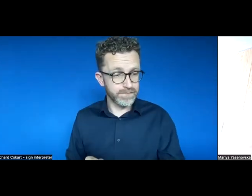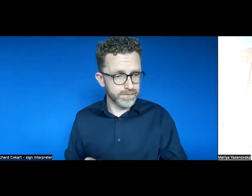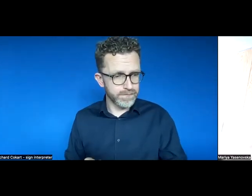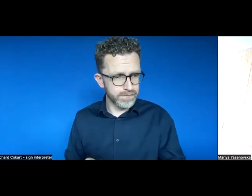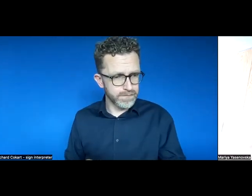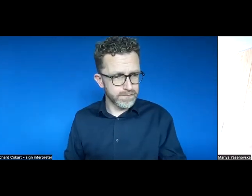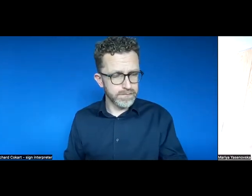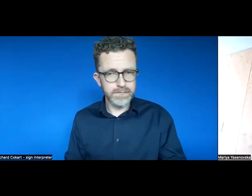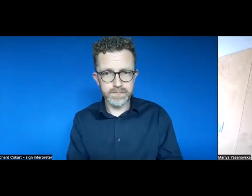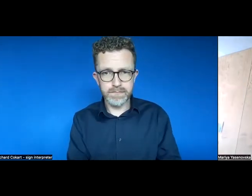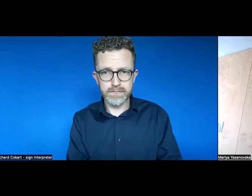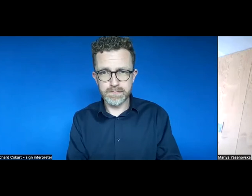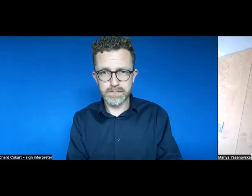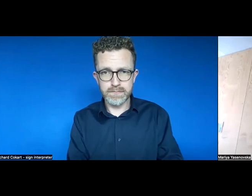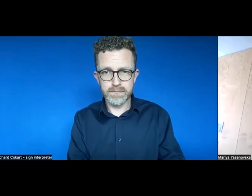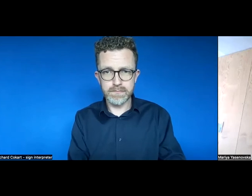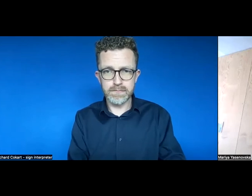the war will finish.